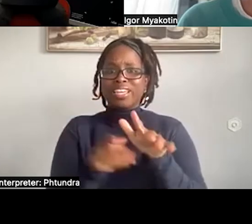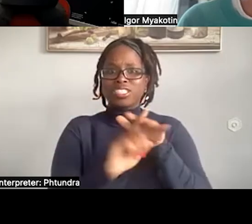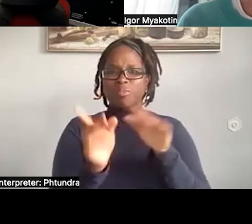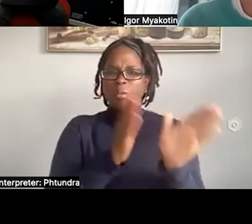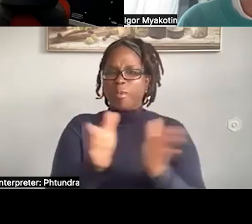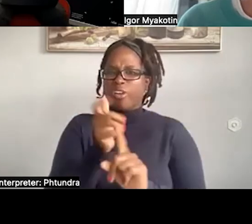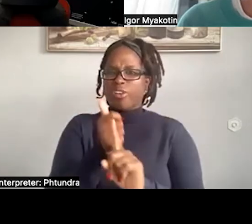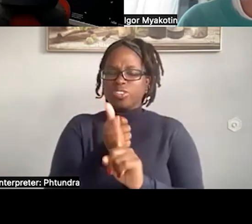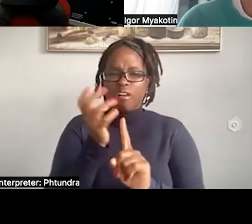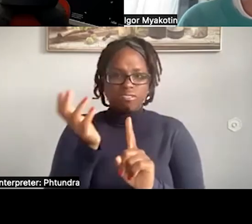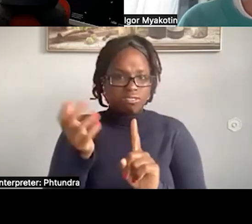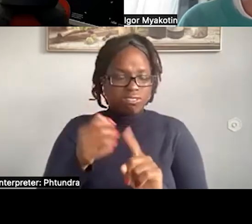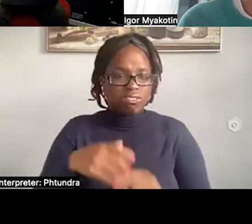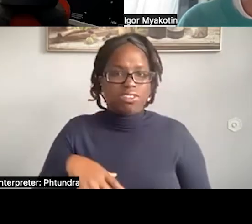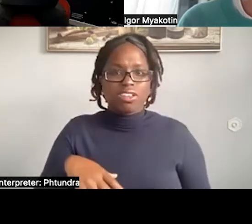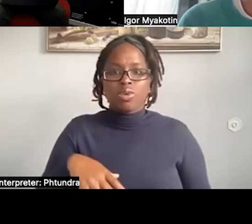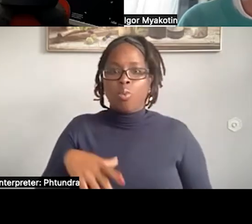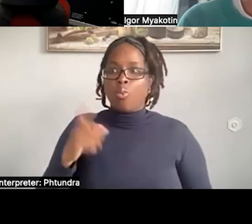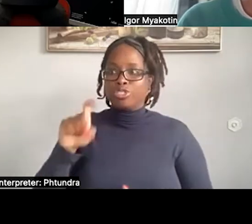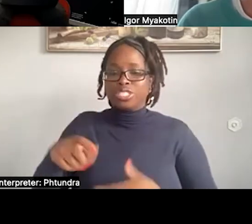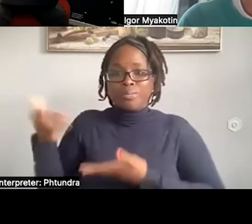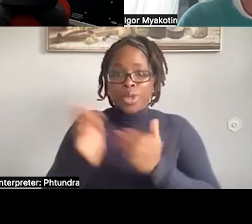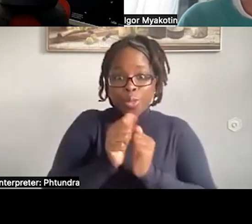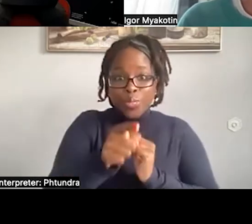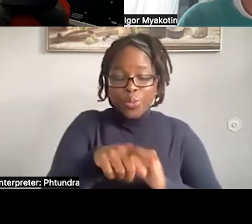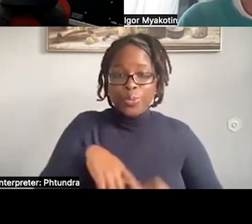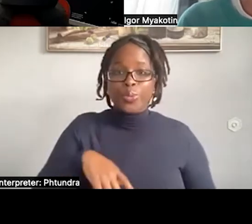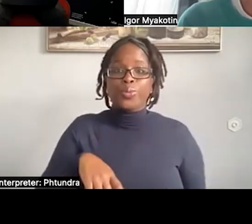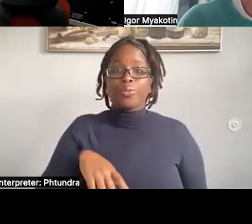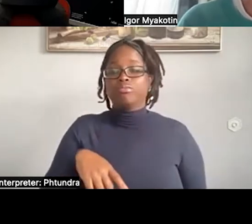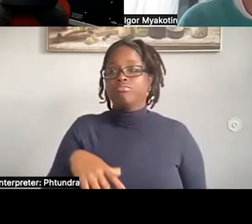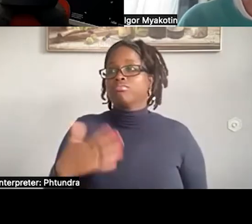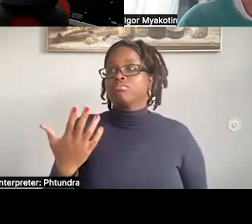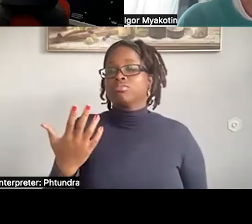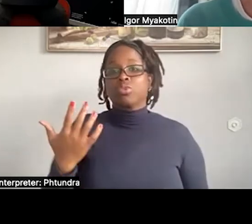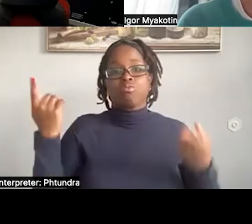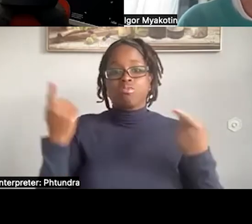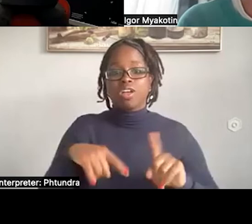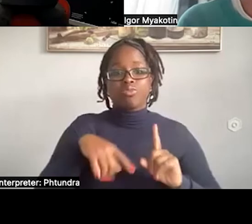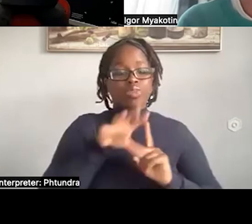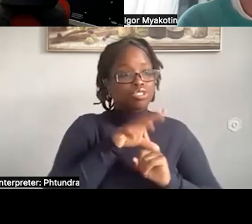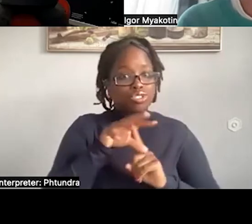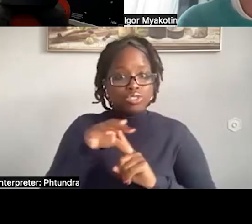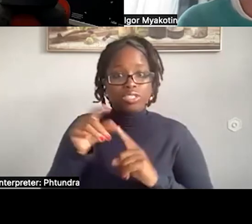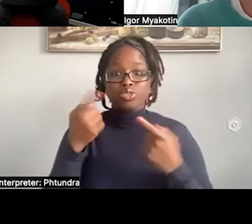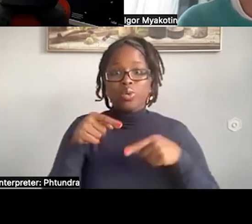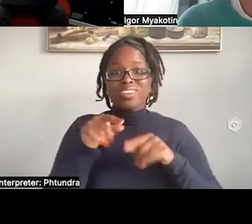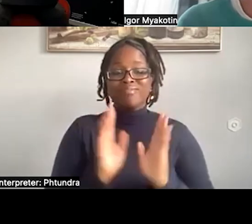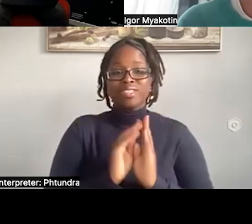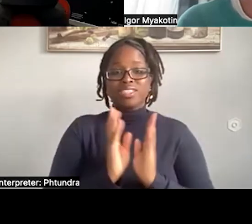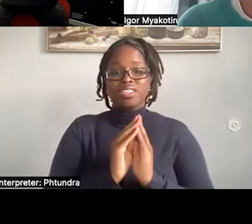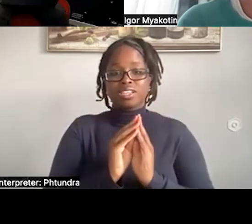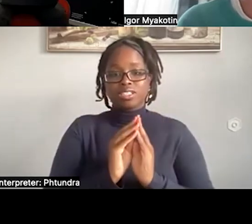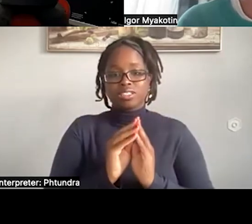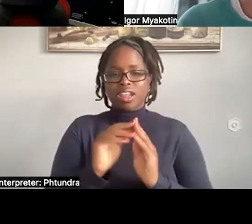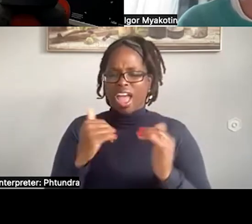to who to call and what to take with you. You know, when we were shooting all the on the meetings, I was